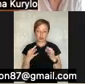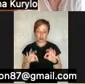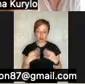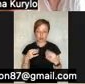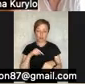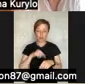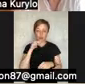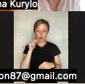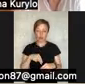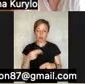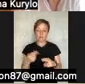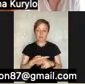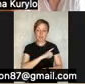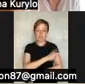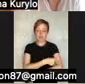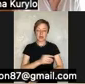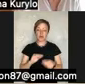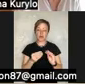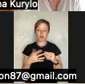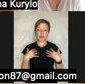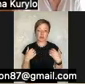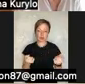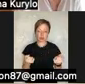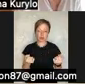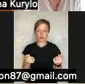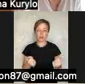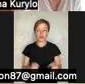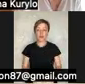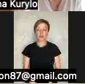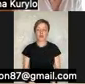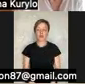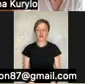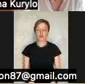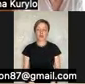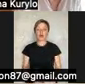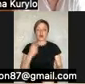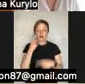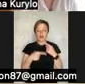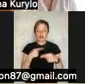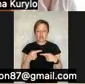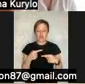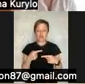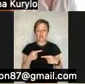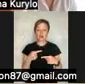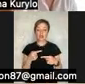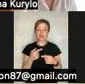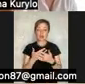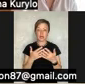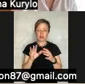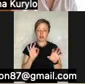lasting therapy if you can afford it. Helplessness, feelings, health issues.